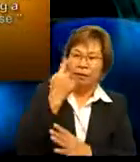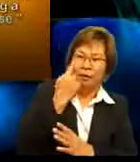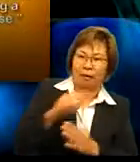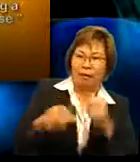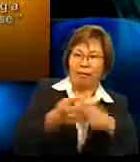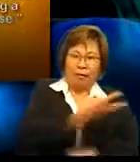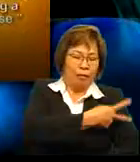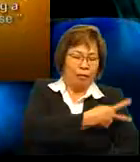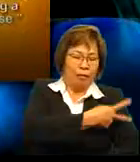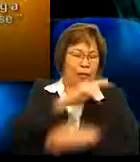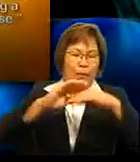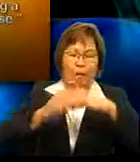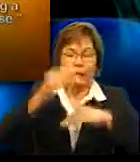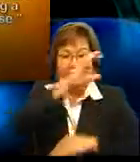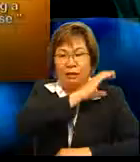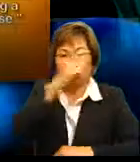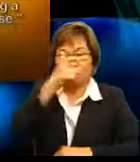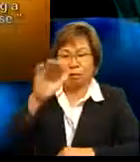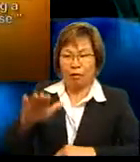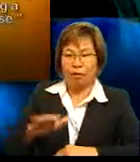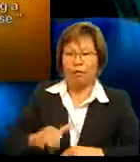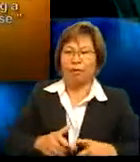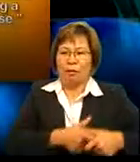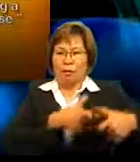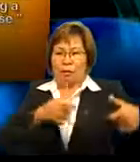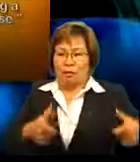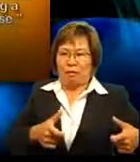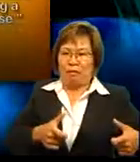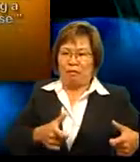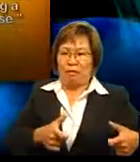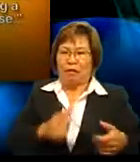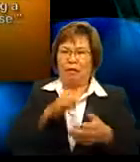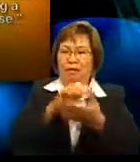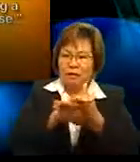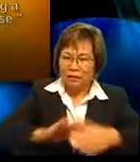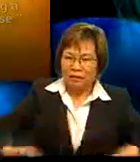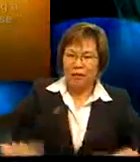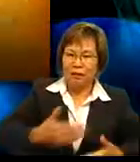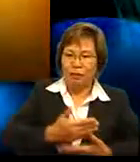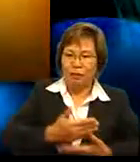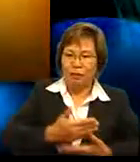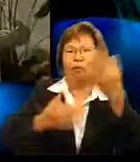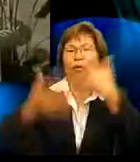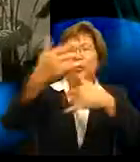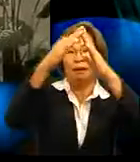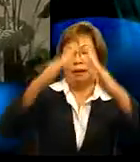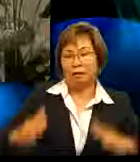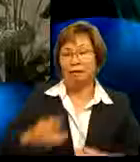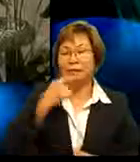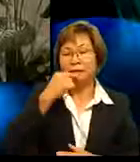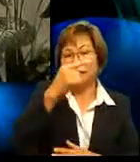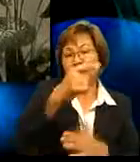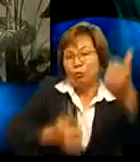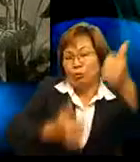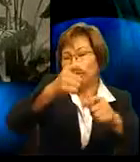his chief because of his brave act of saving a baby from a burning house. Could you tell